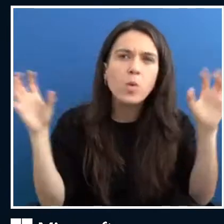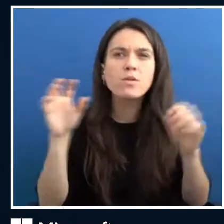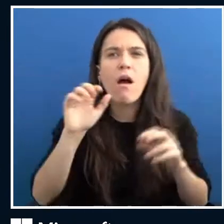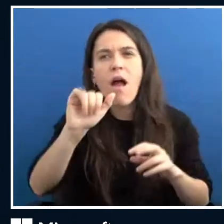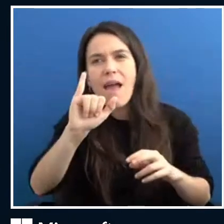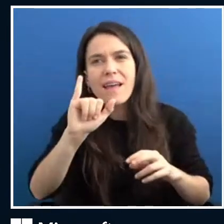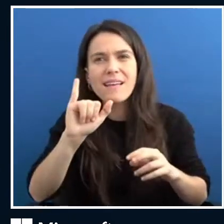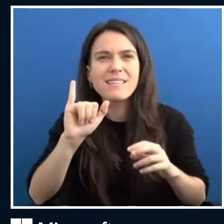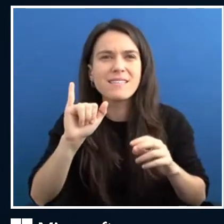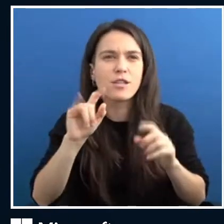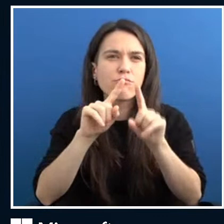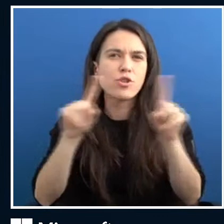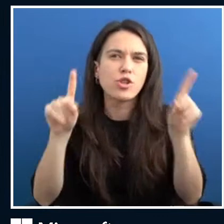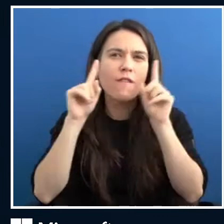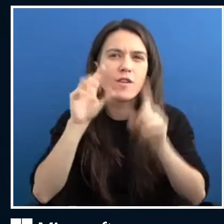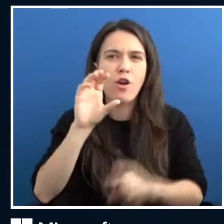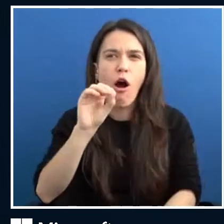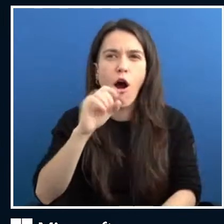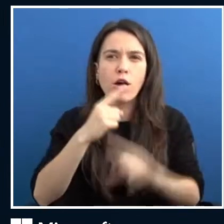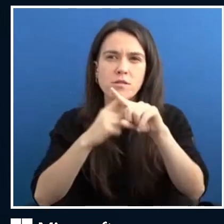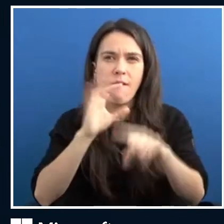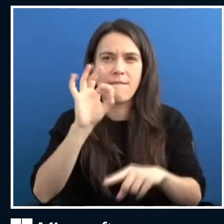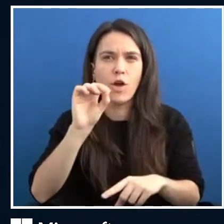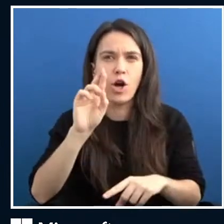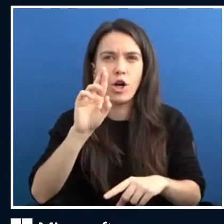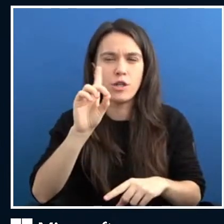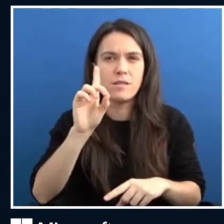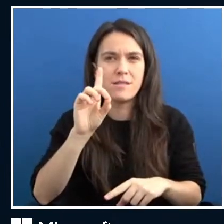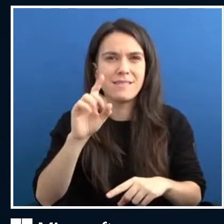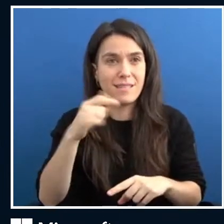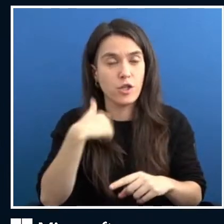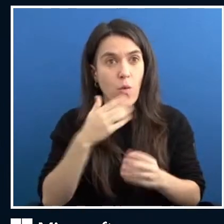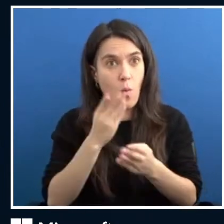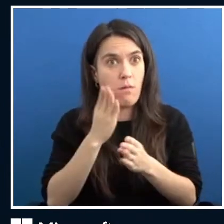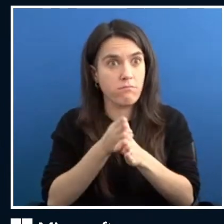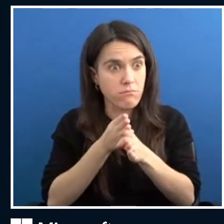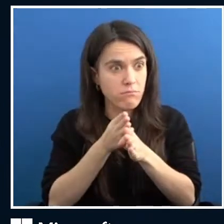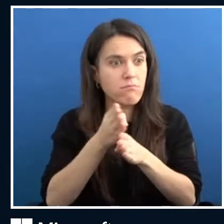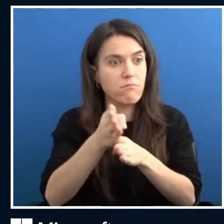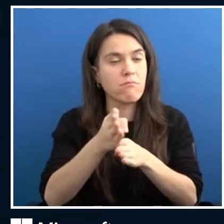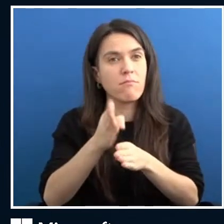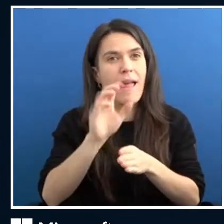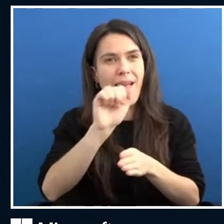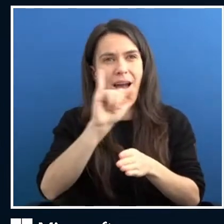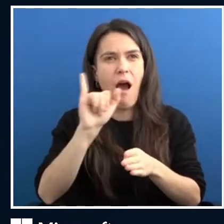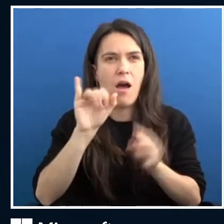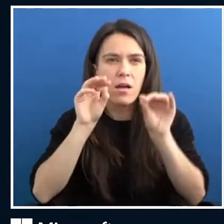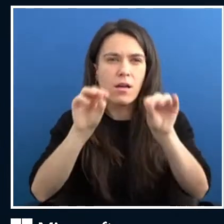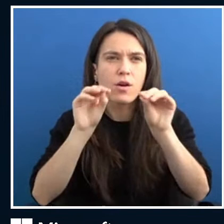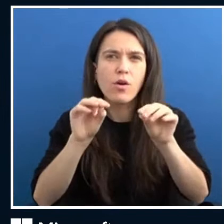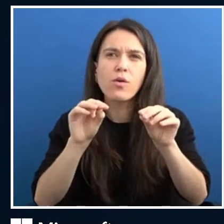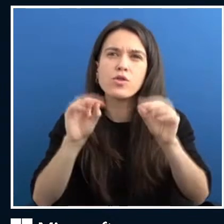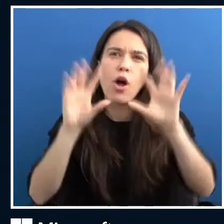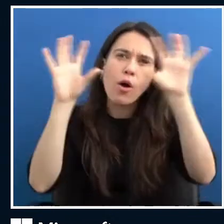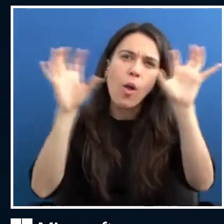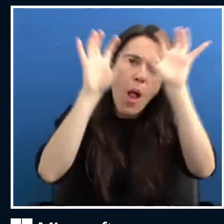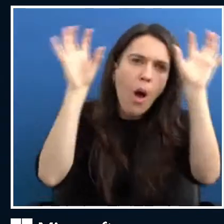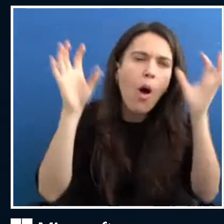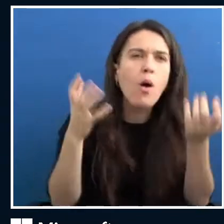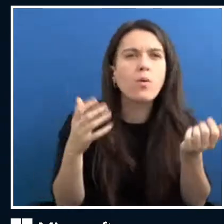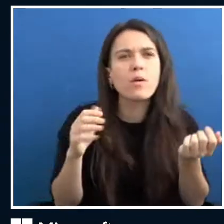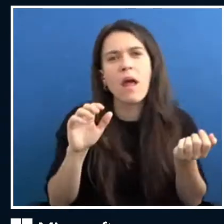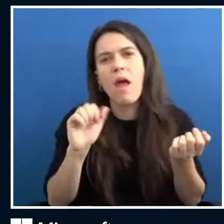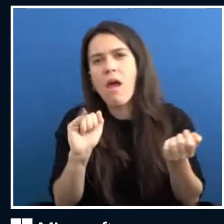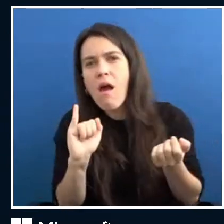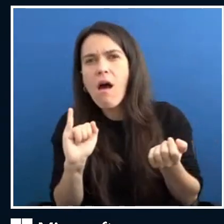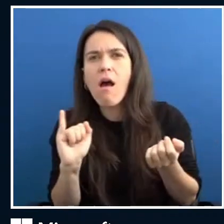what it says, meaning that it's a full stack AI course. And we cover the whole thing from cloud to edge devices, including also the MLOps